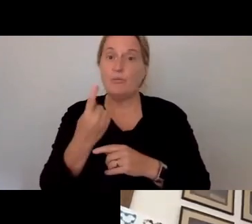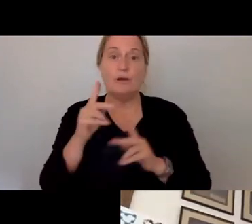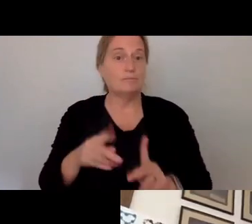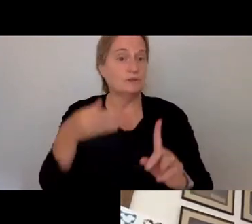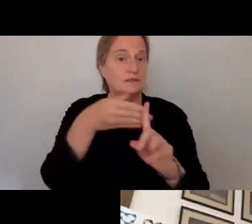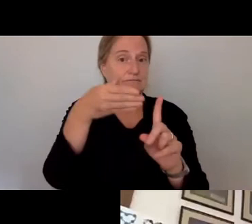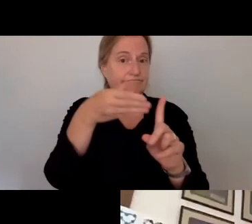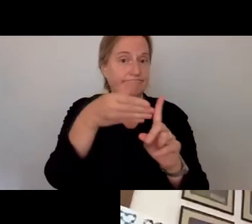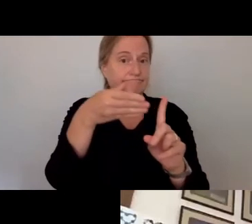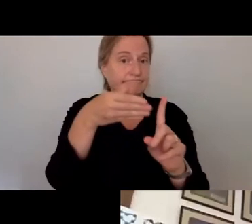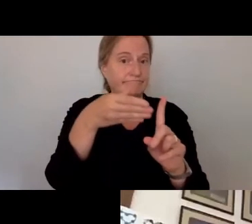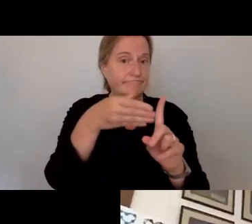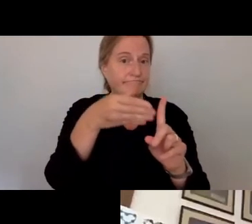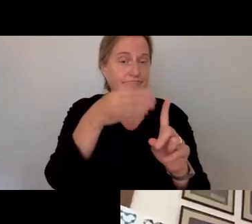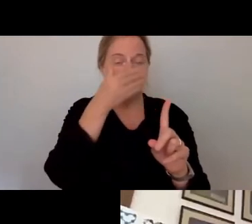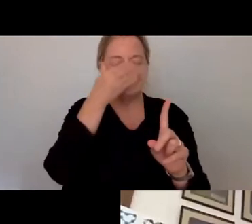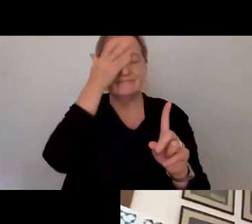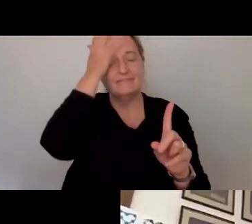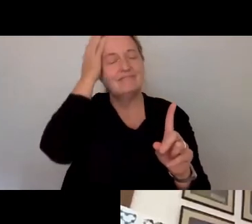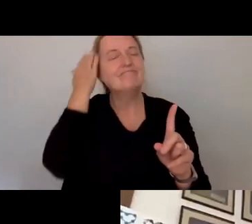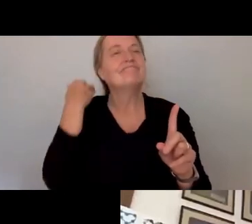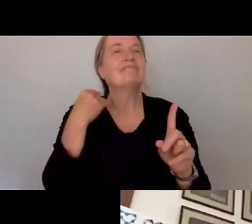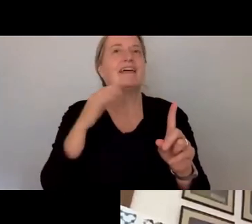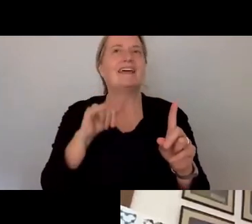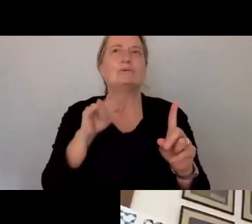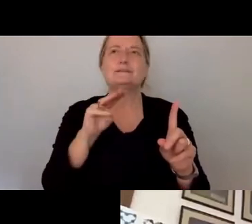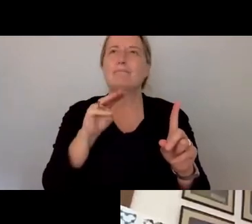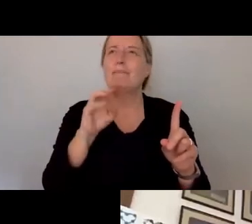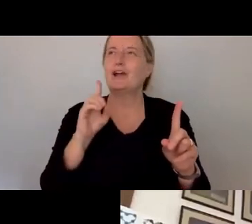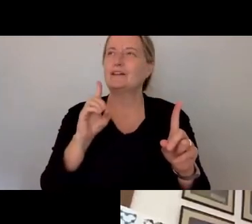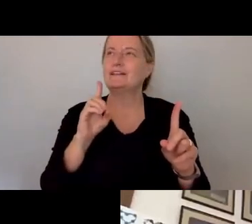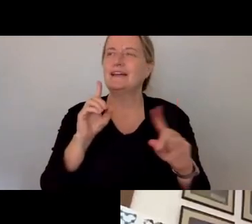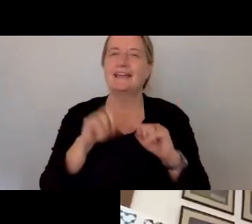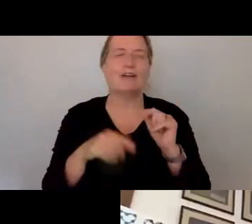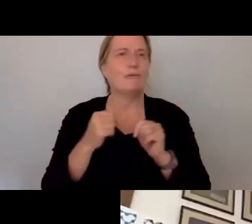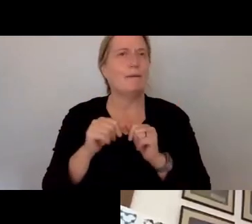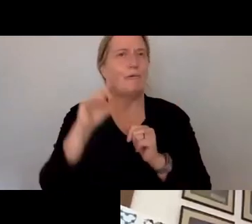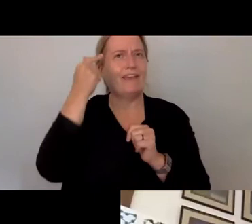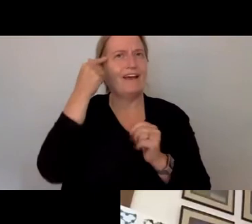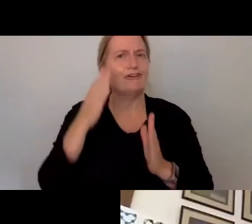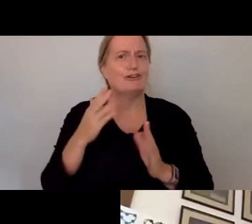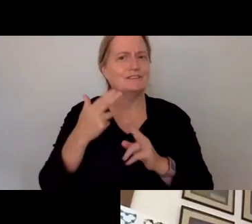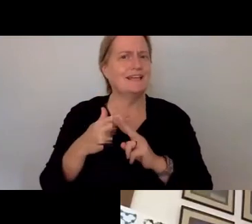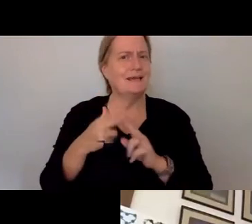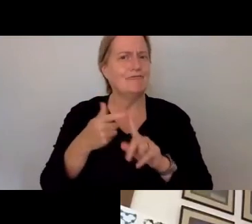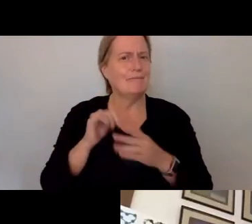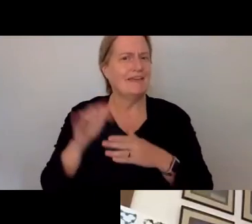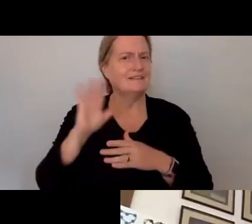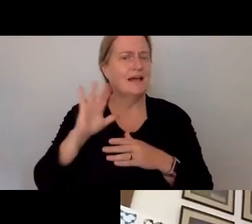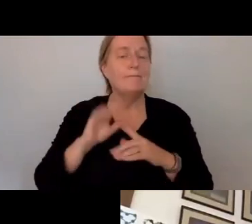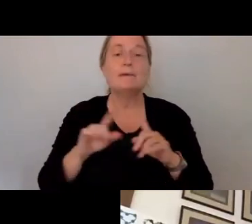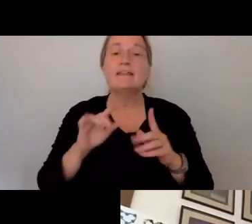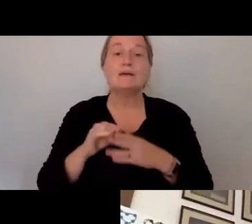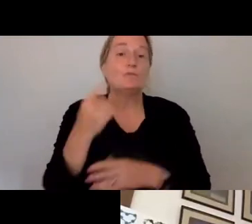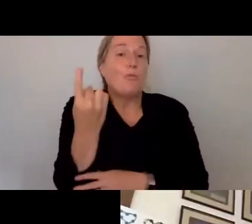Maryland, and for the life of me, I can't remember the governor's name at the time, but that was the only state